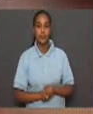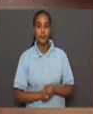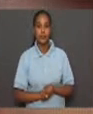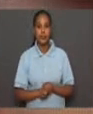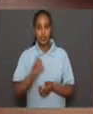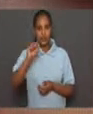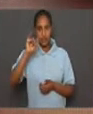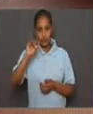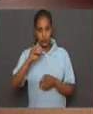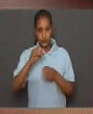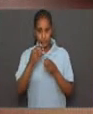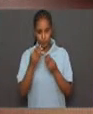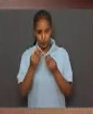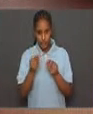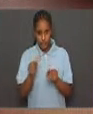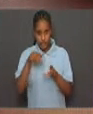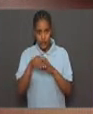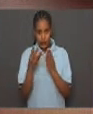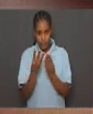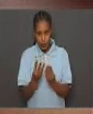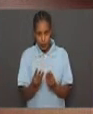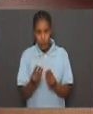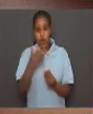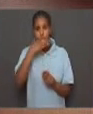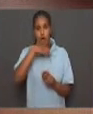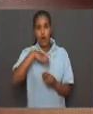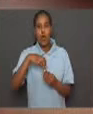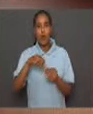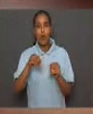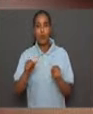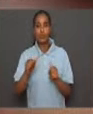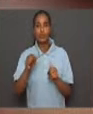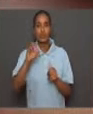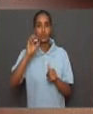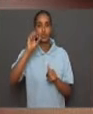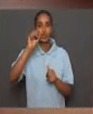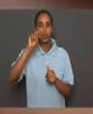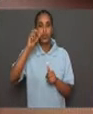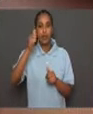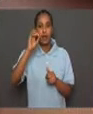Silica dissolves slowly in hot, molten sodium